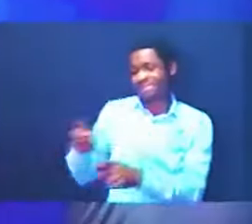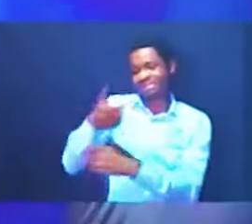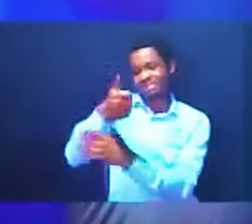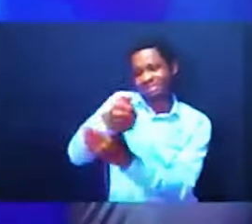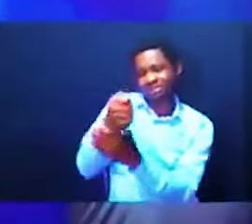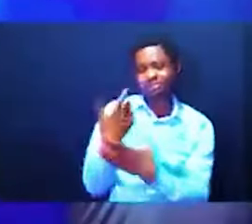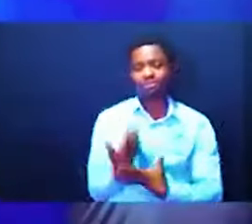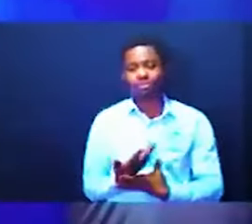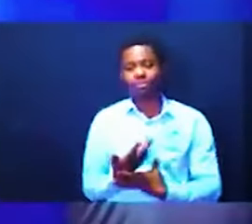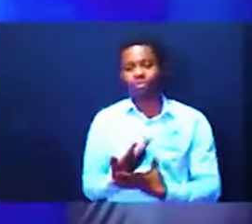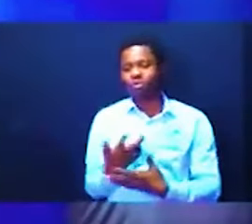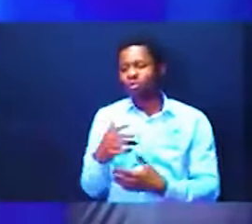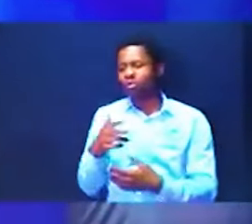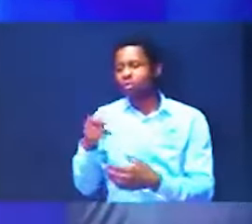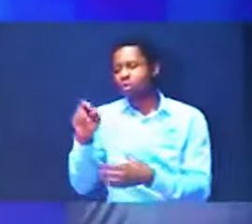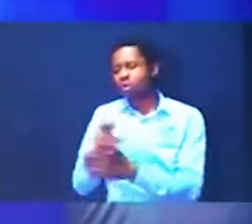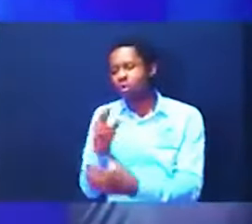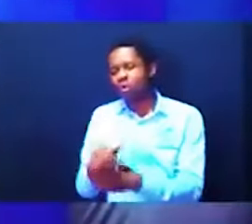disrespect.